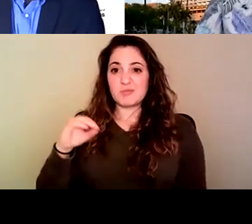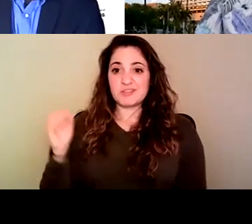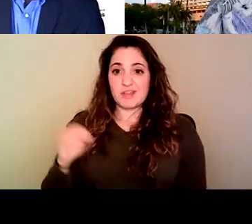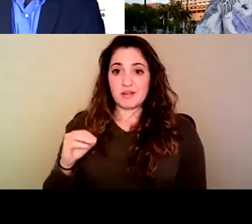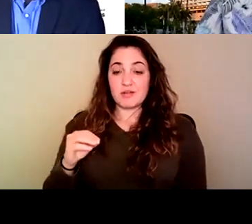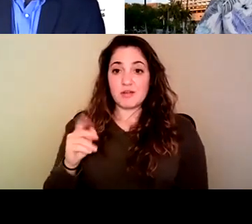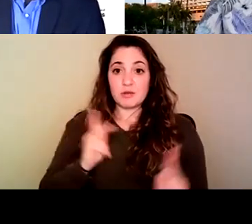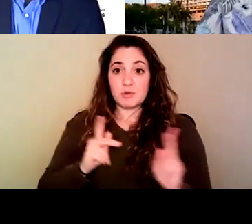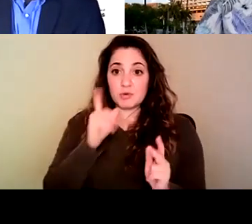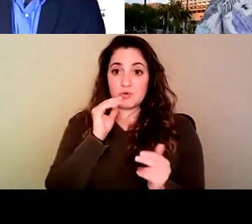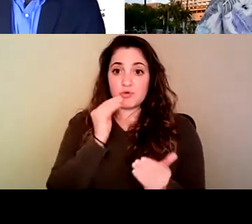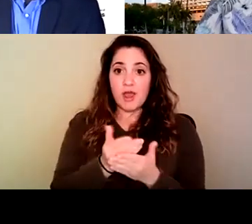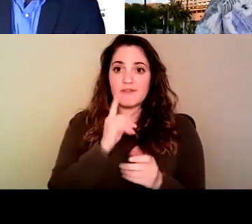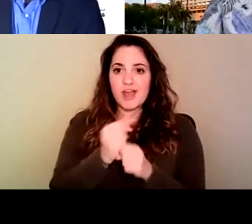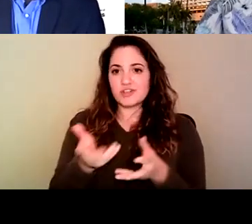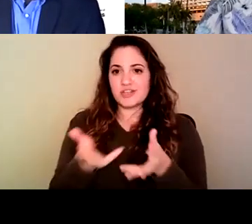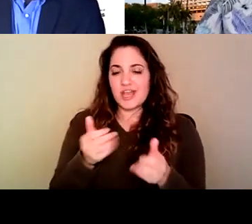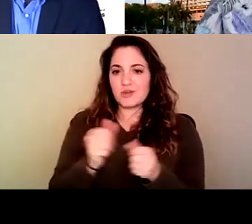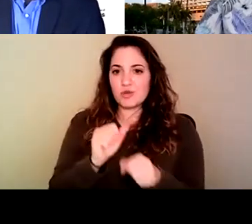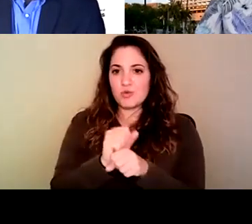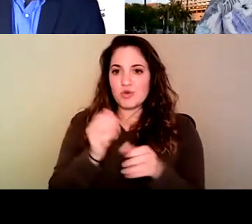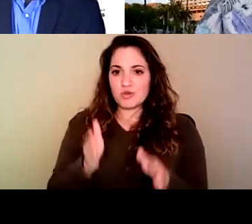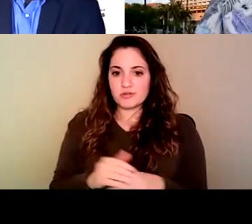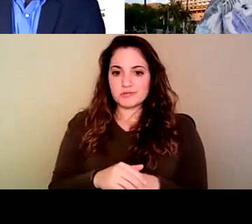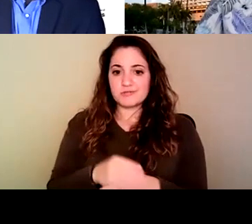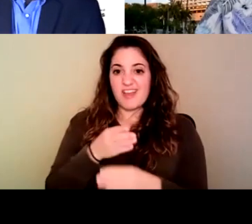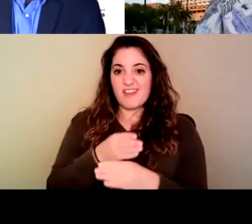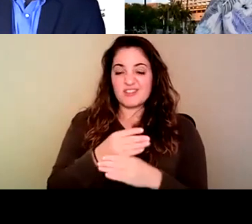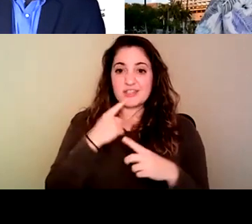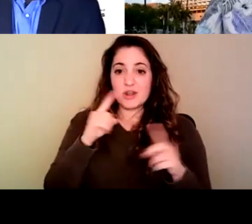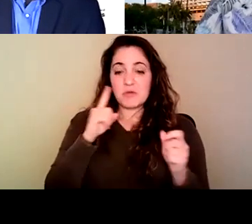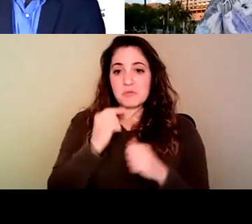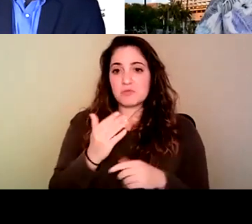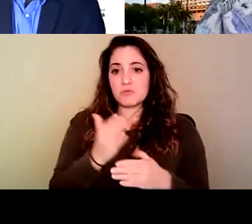engage. Average in and outs of the hotel are between